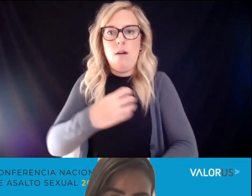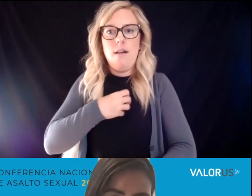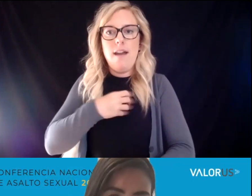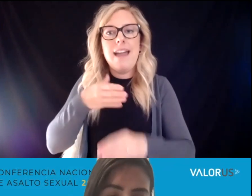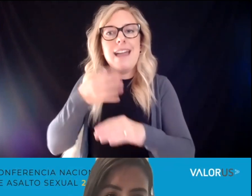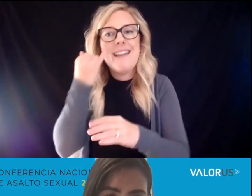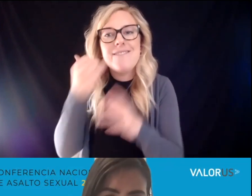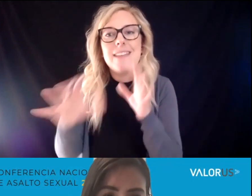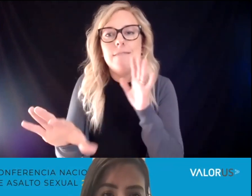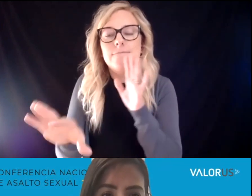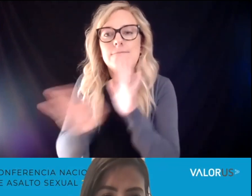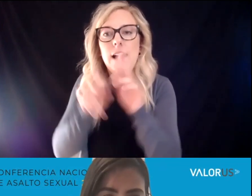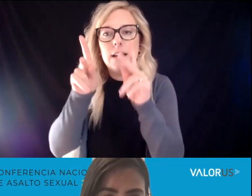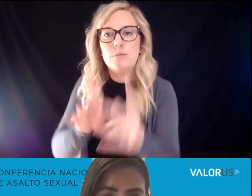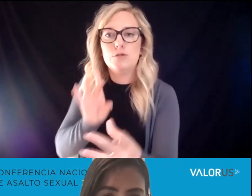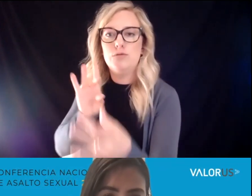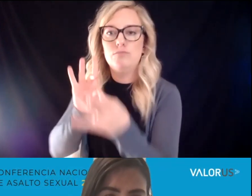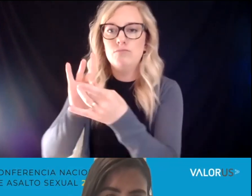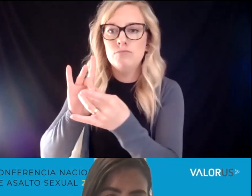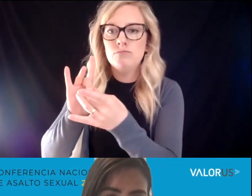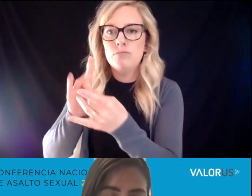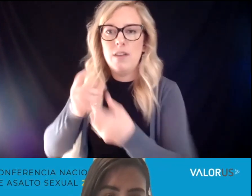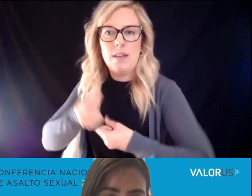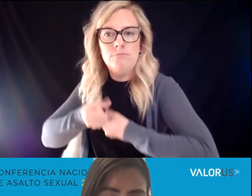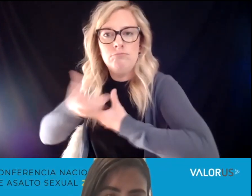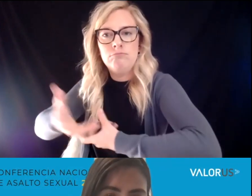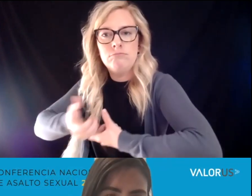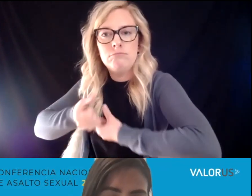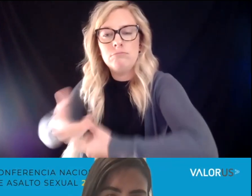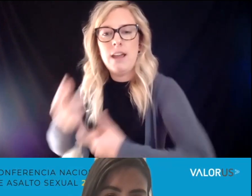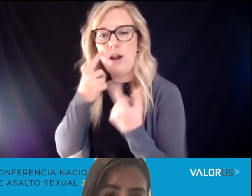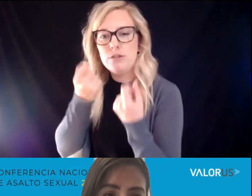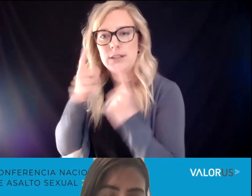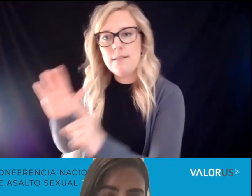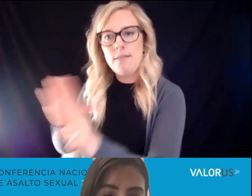listen to them, who wants to help them, who understands their problem, that can be life changing.